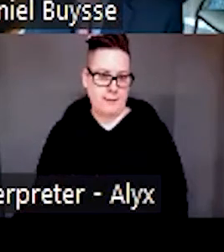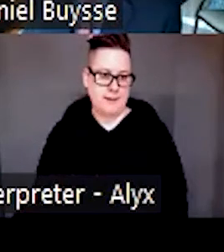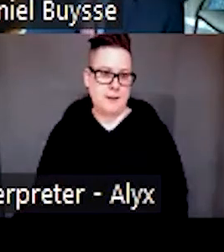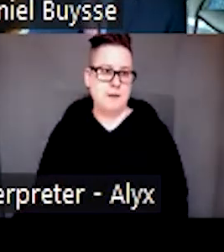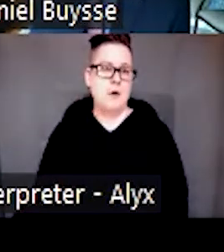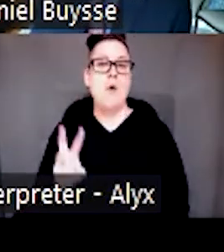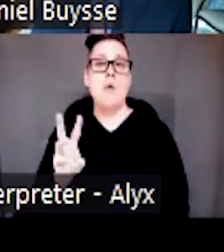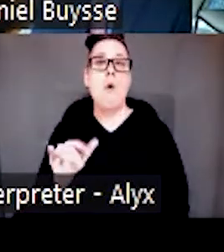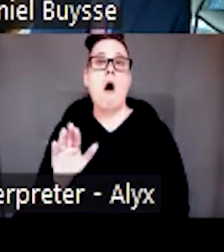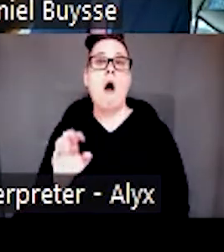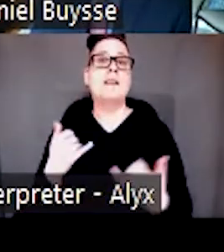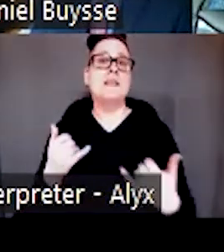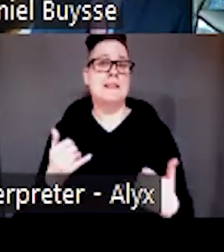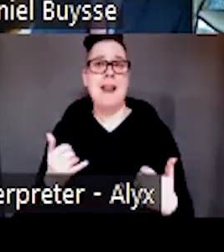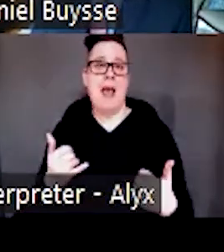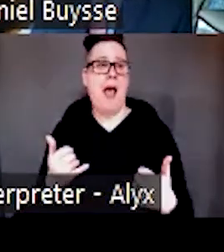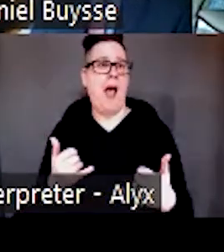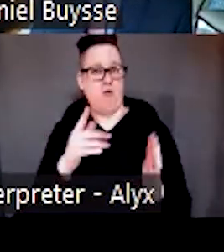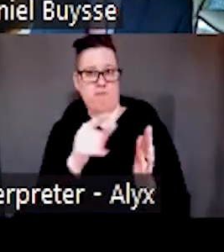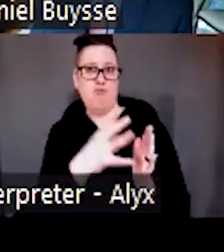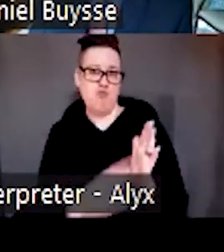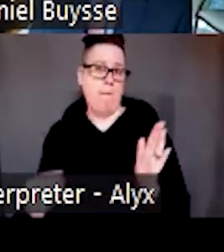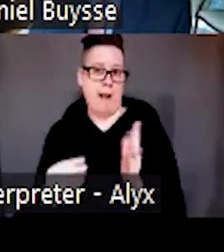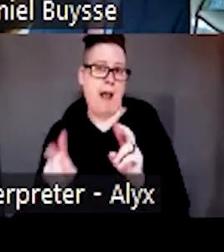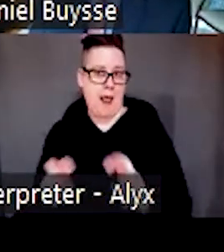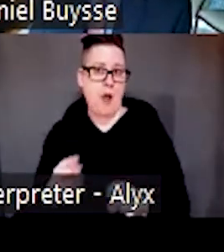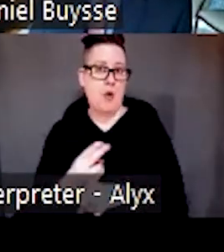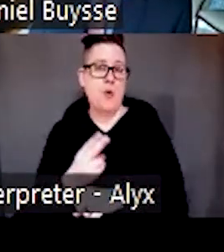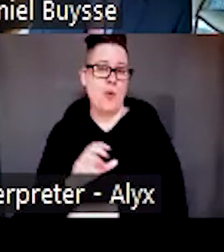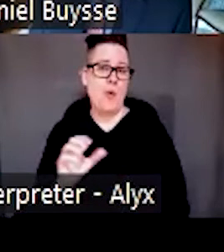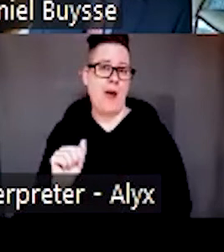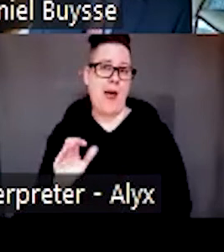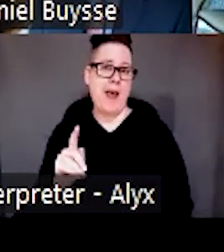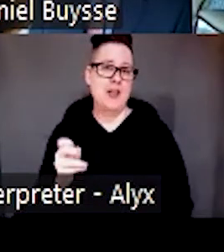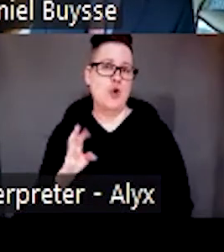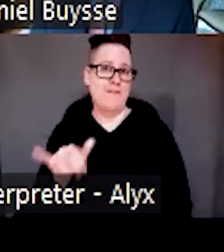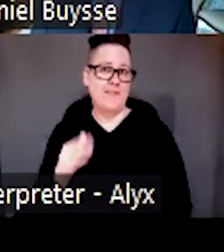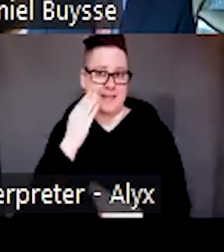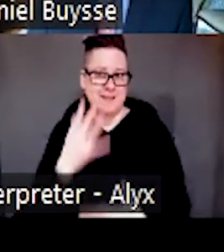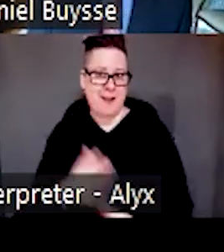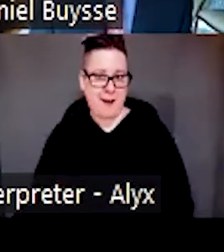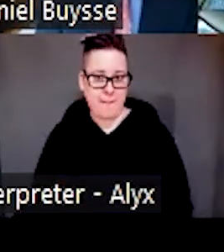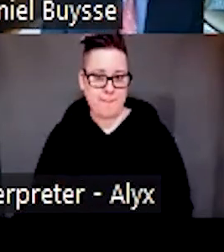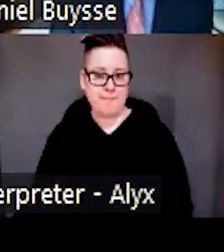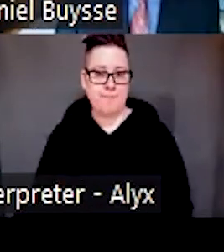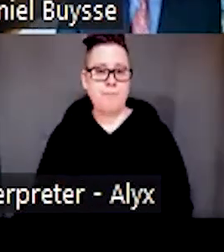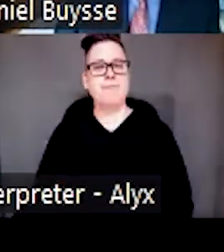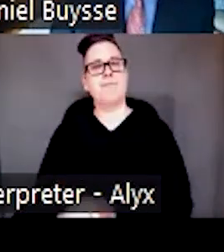gone on to essentially replicate this analysis using actigraphy data. So the question was,